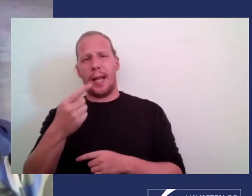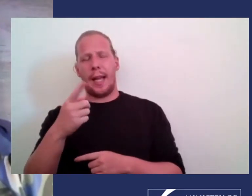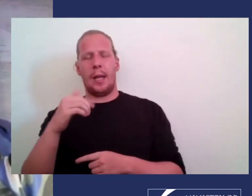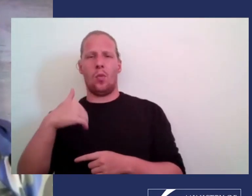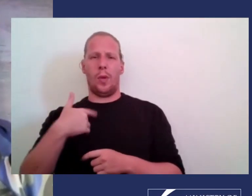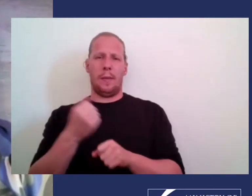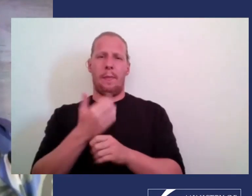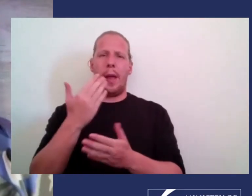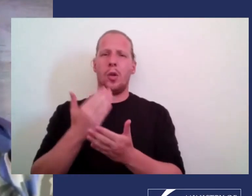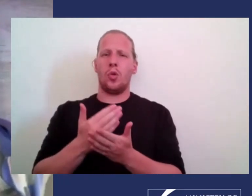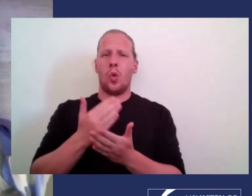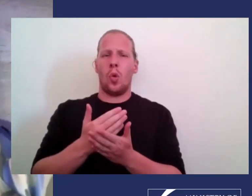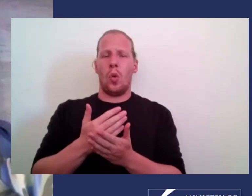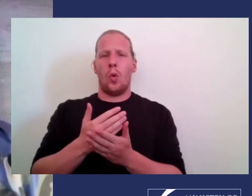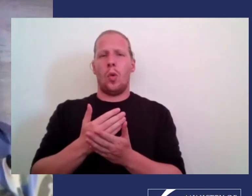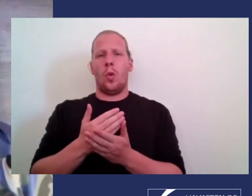don't